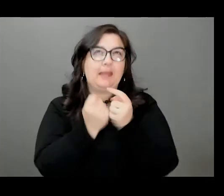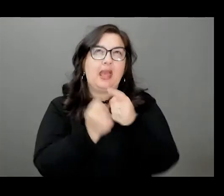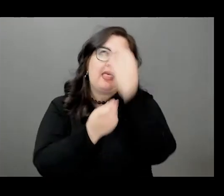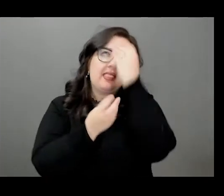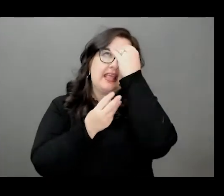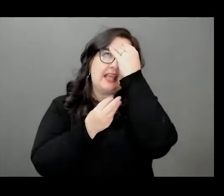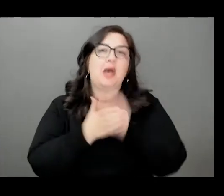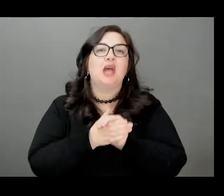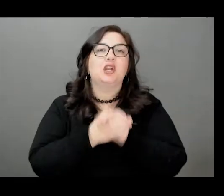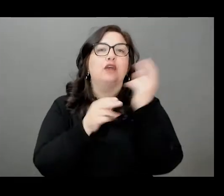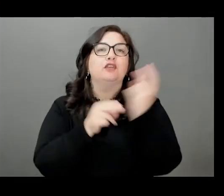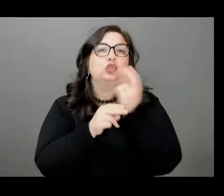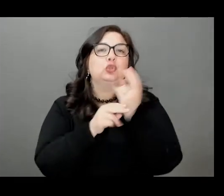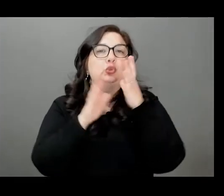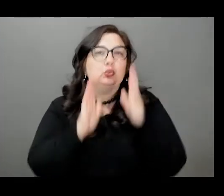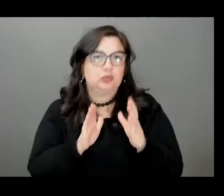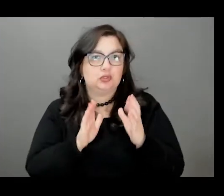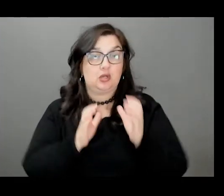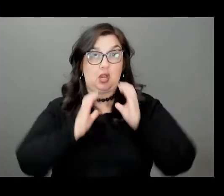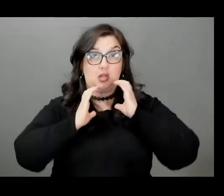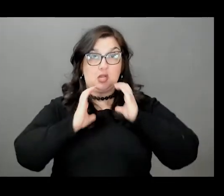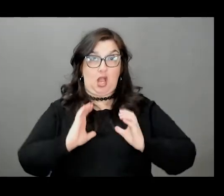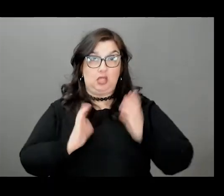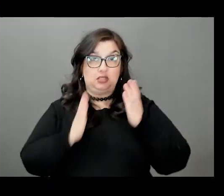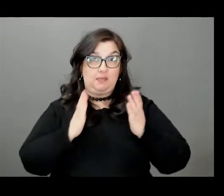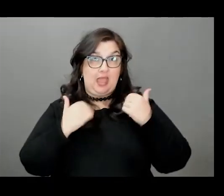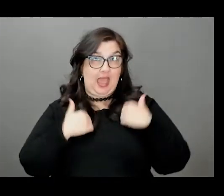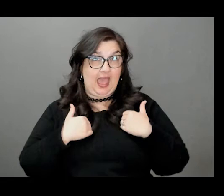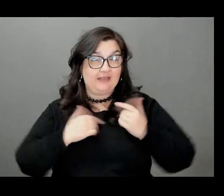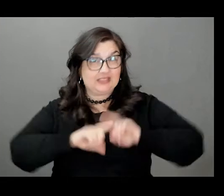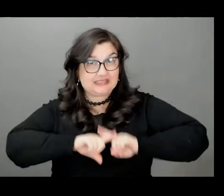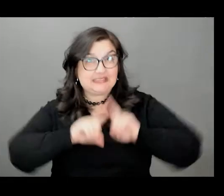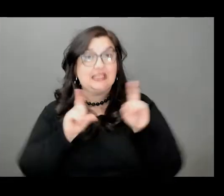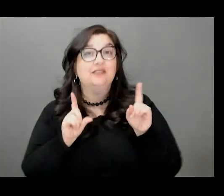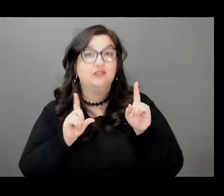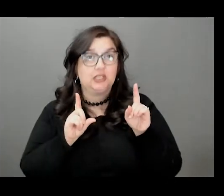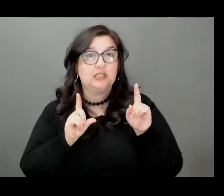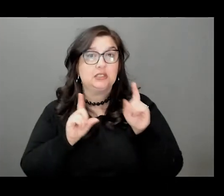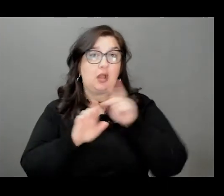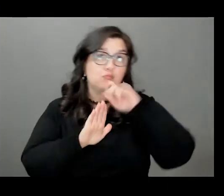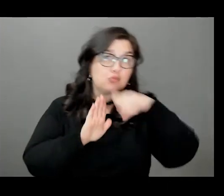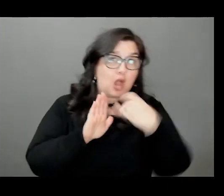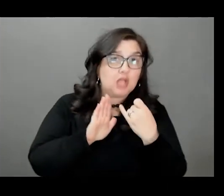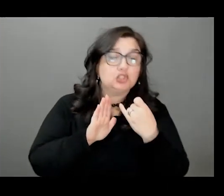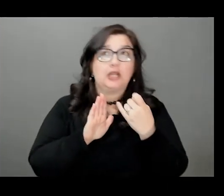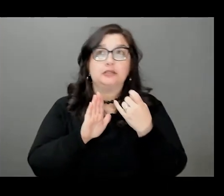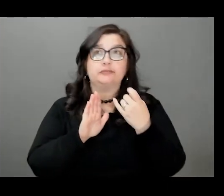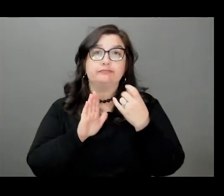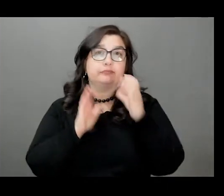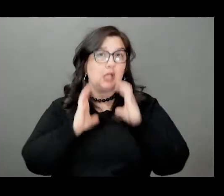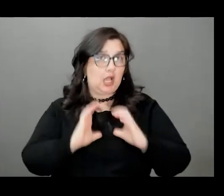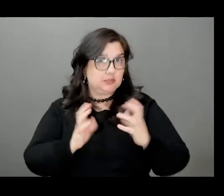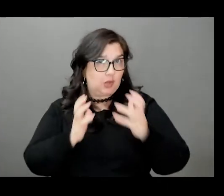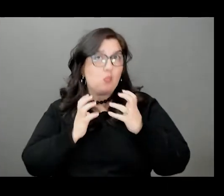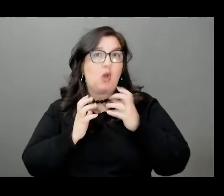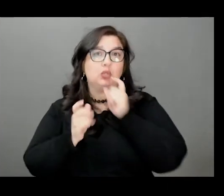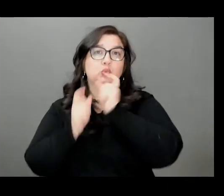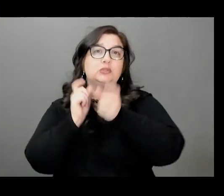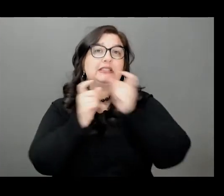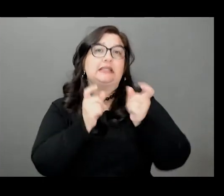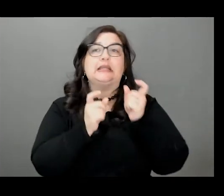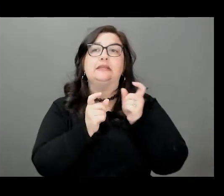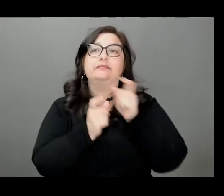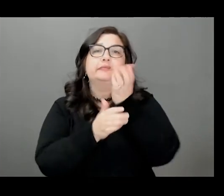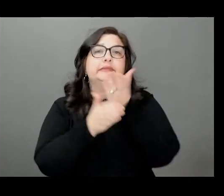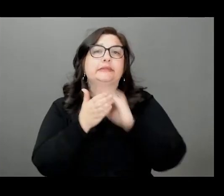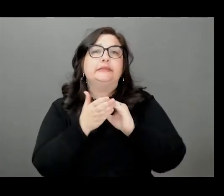to create a project team. So project team is, think of it like a users, right? So customers might have different data labeling projects,